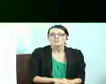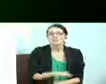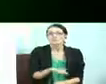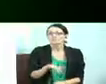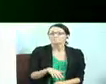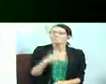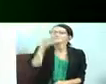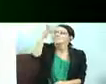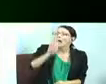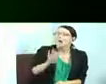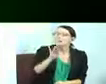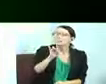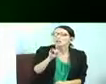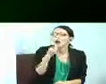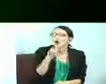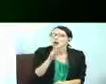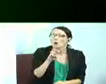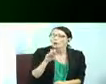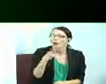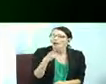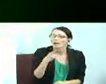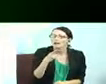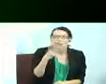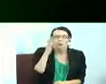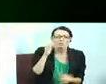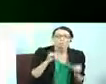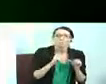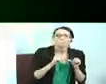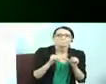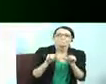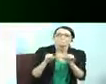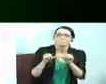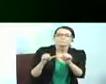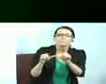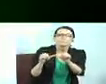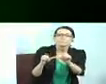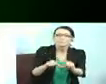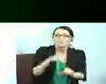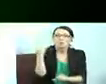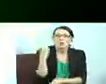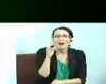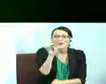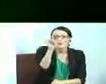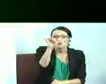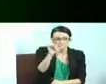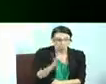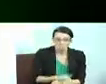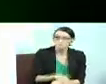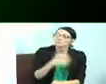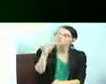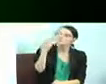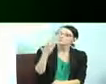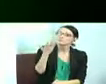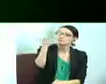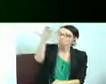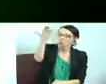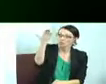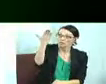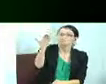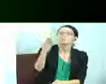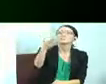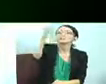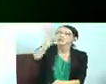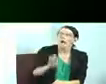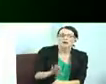Yahweh will reign forever. Your God, Zion,